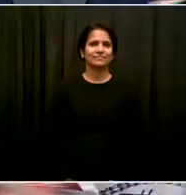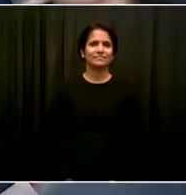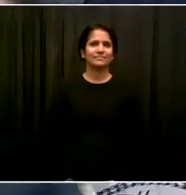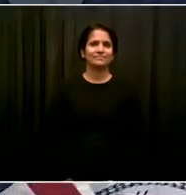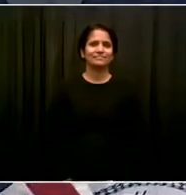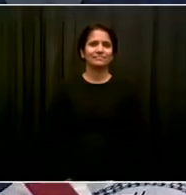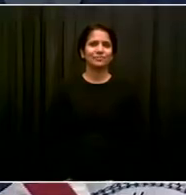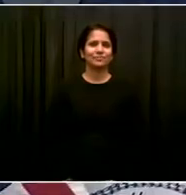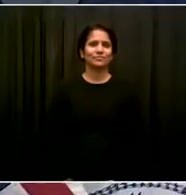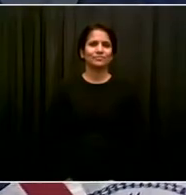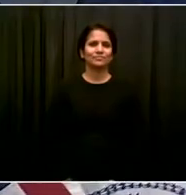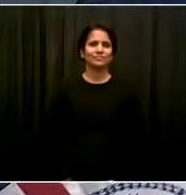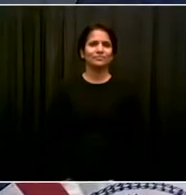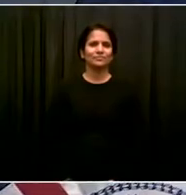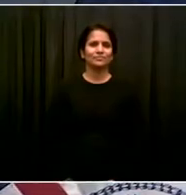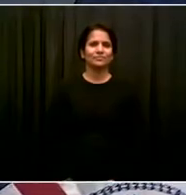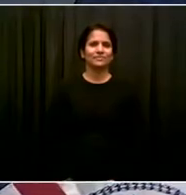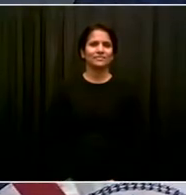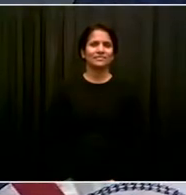Thank you.